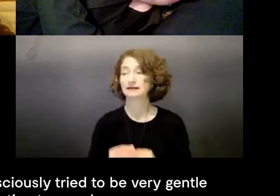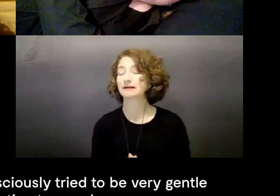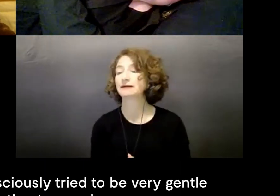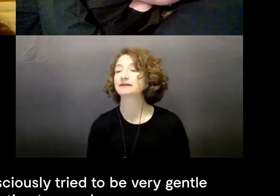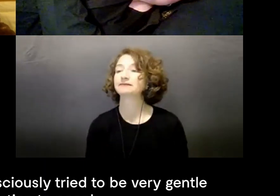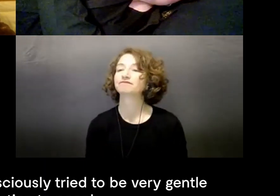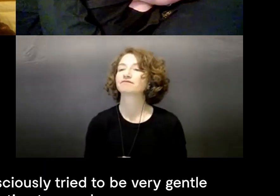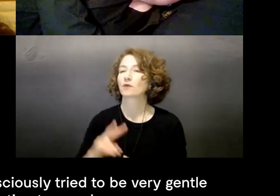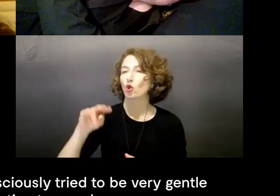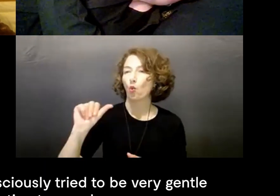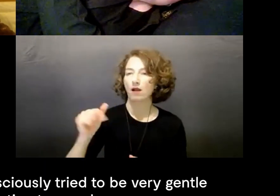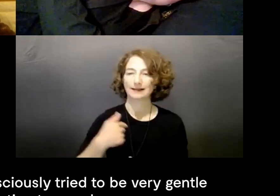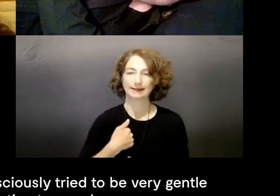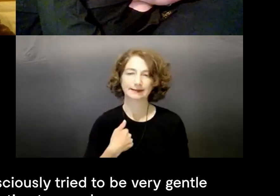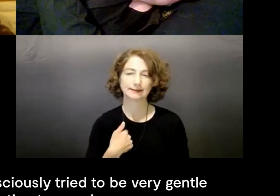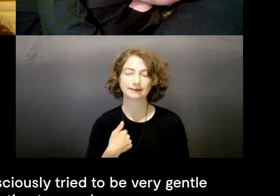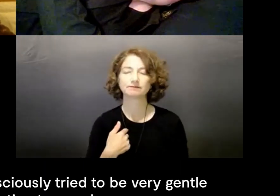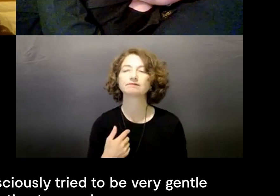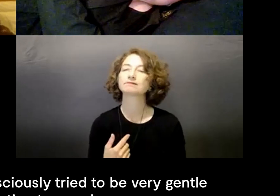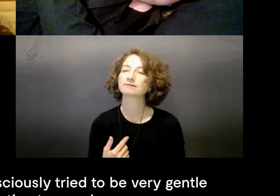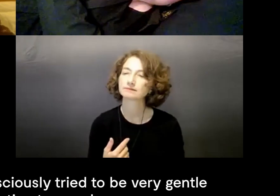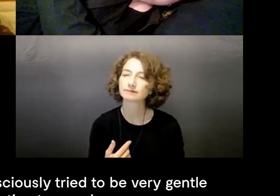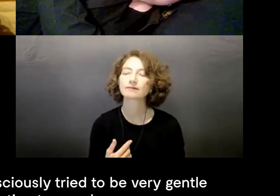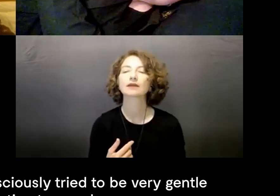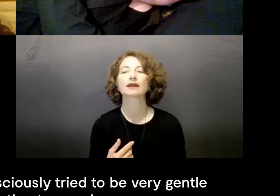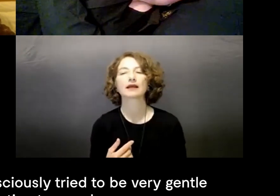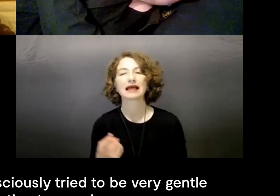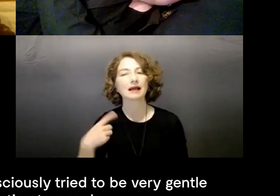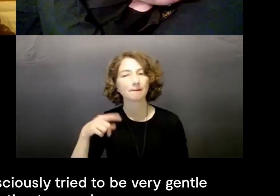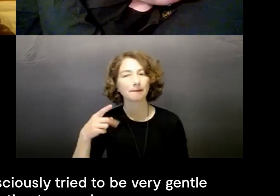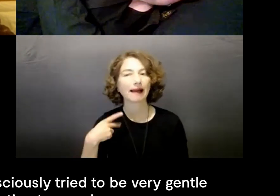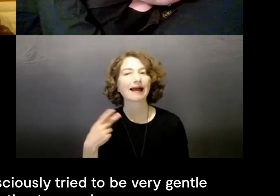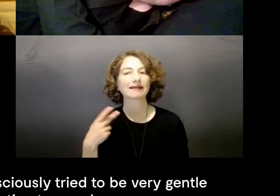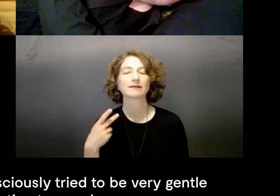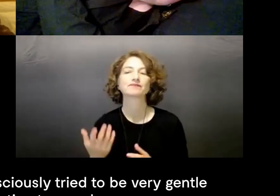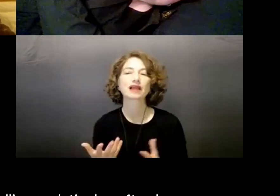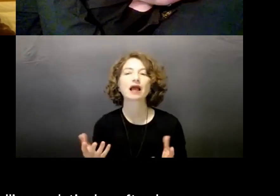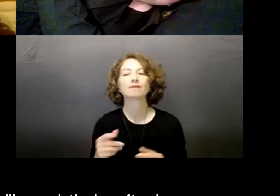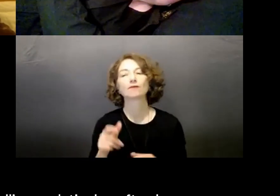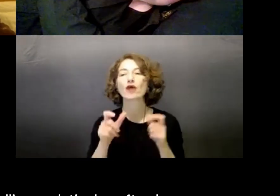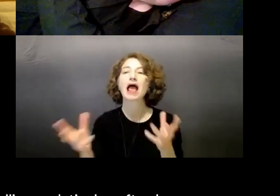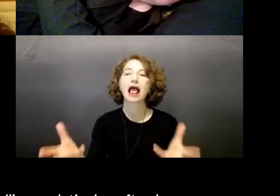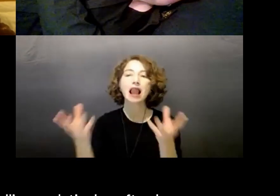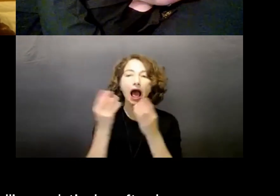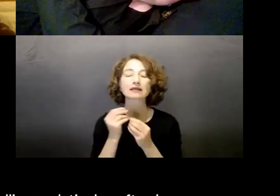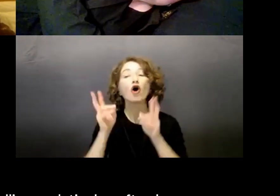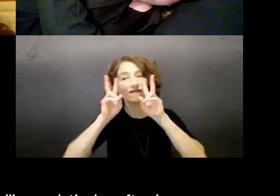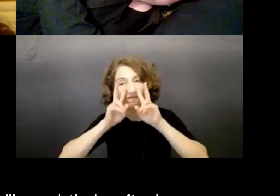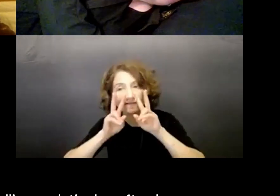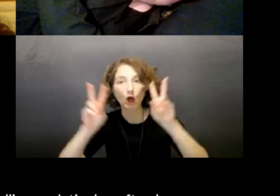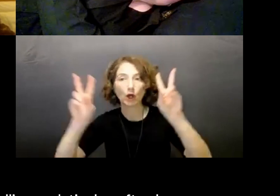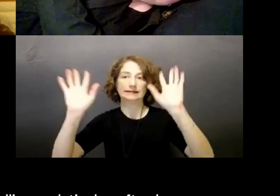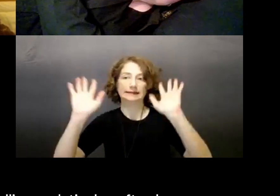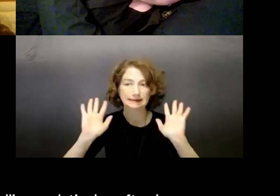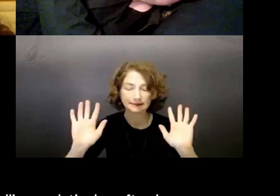Noah and I have really consciously tried to be very gentle in our invitation to people, and actually